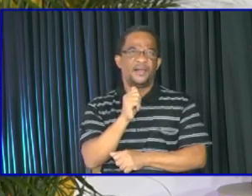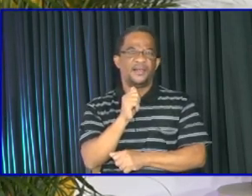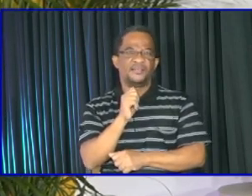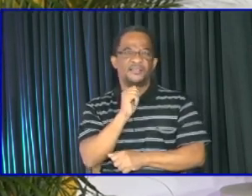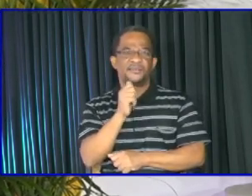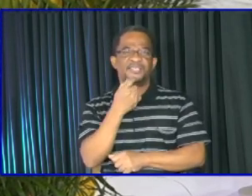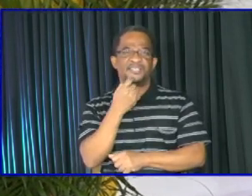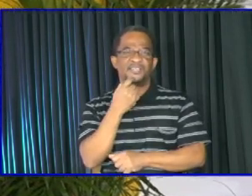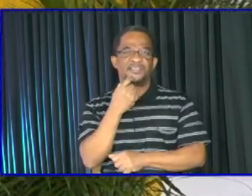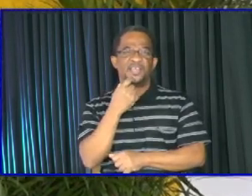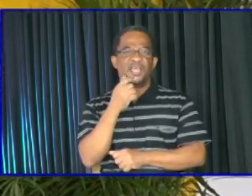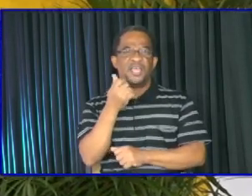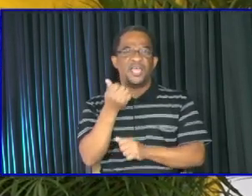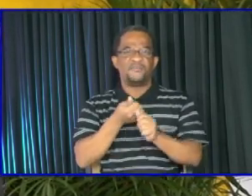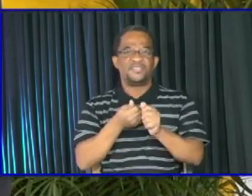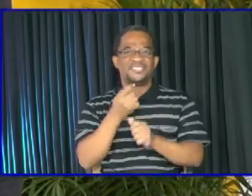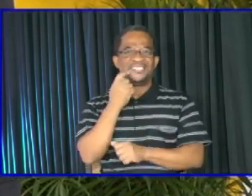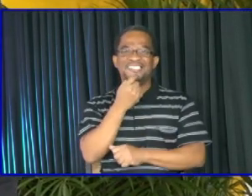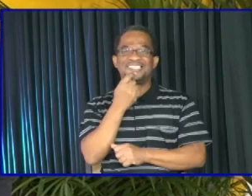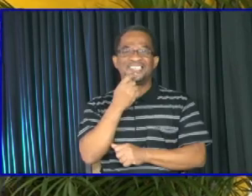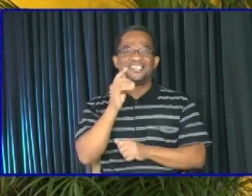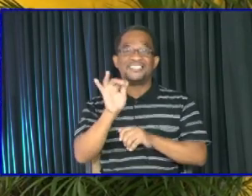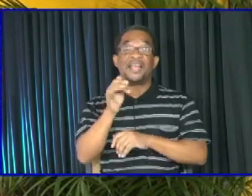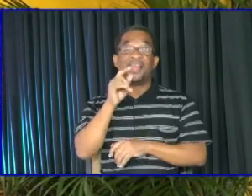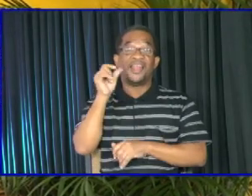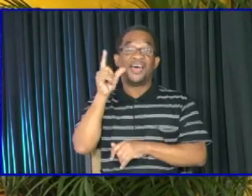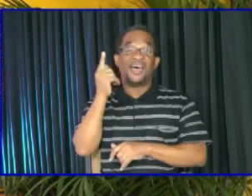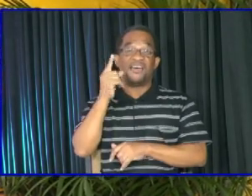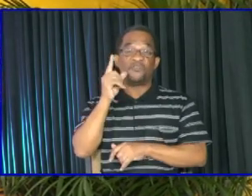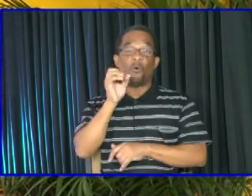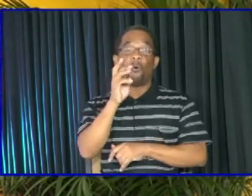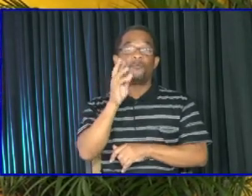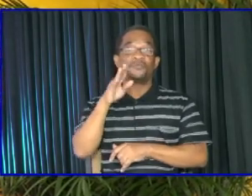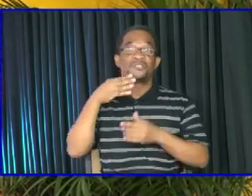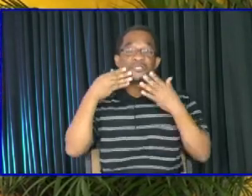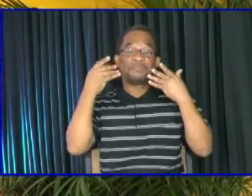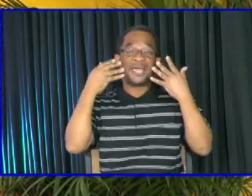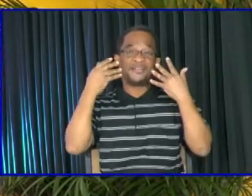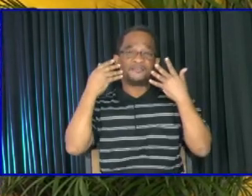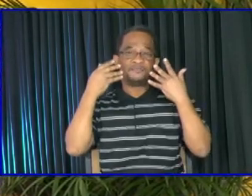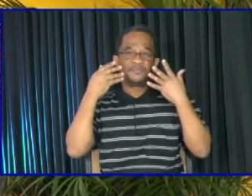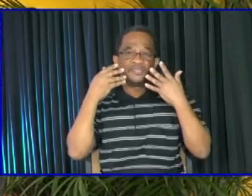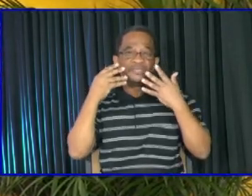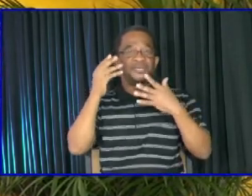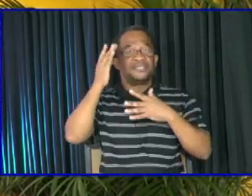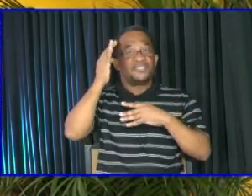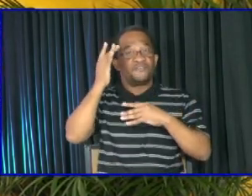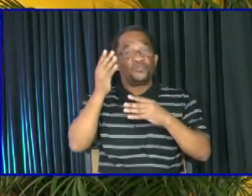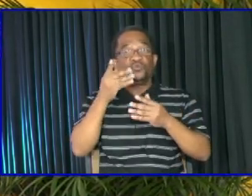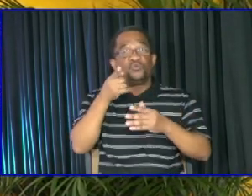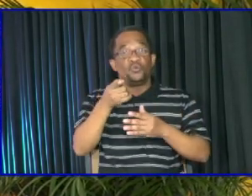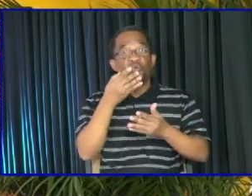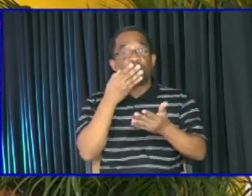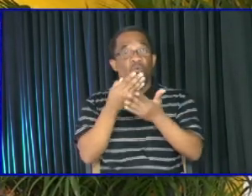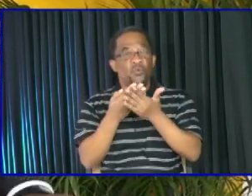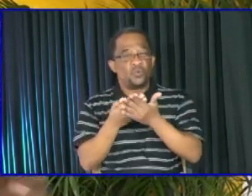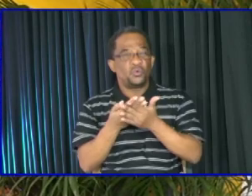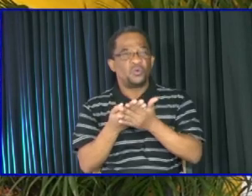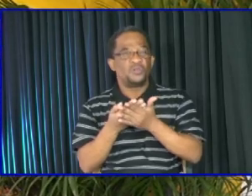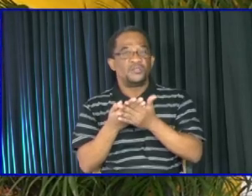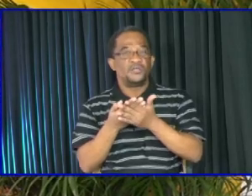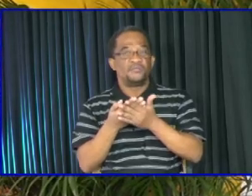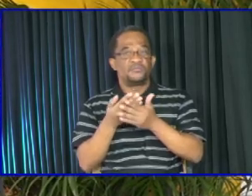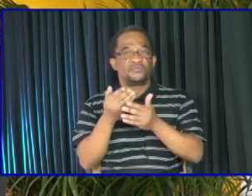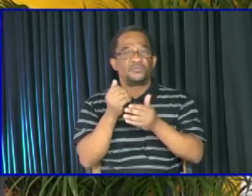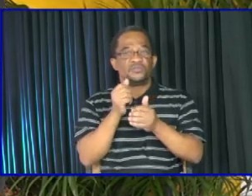laugh, but I won't tell you that. Not everybody who smiles with you means you well. Not everybody who comes